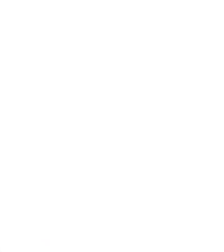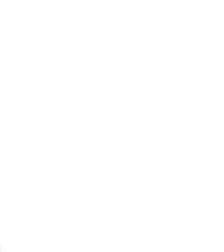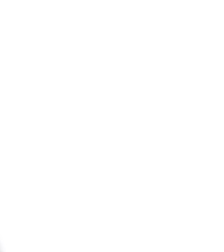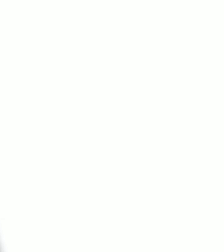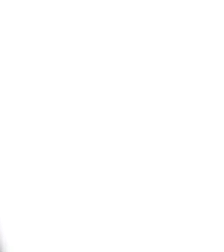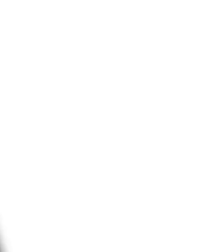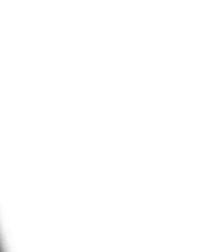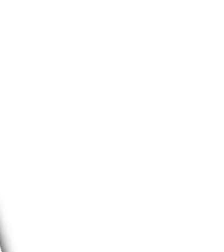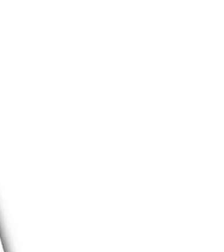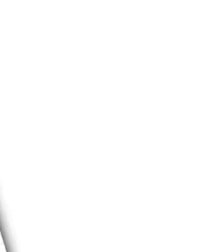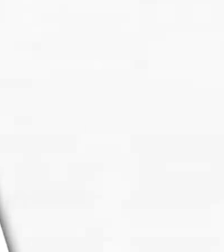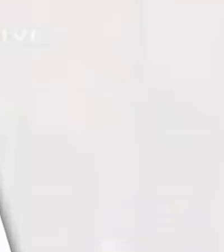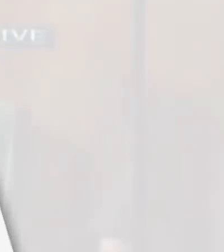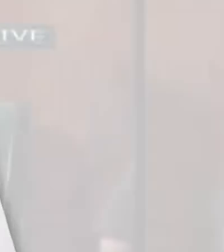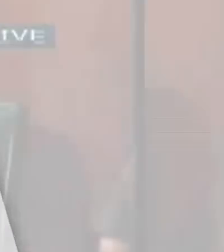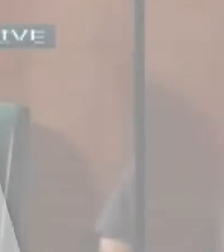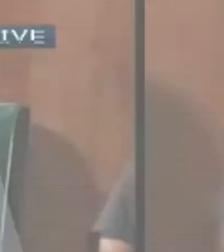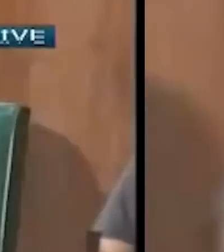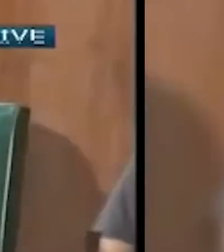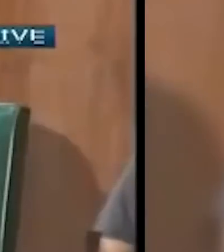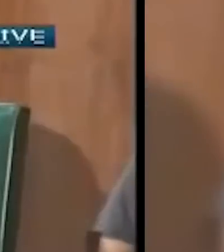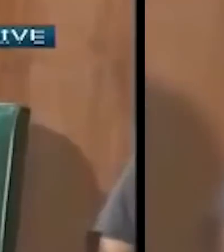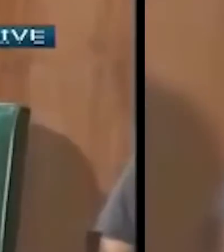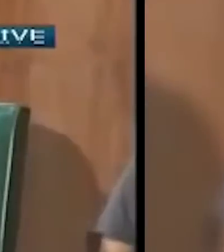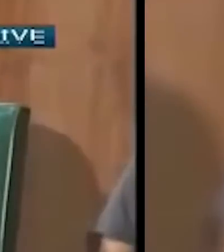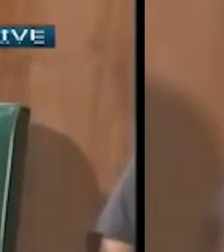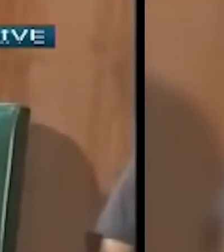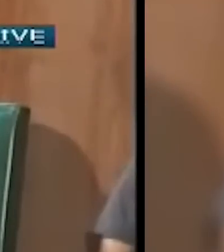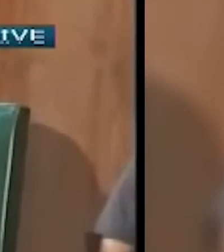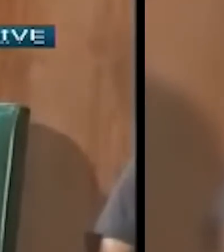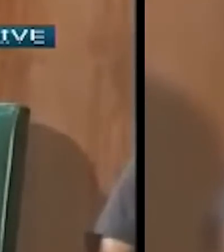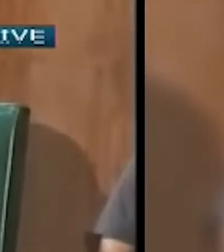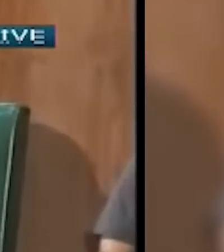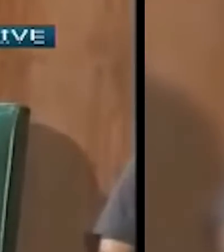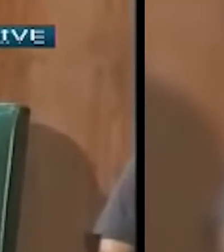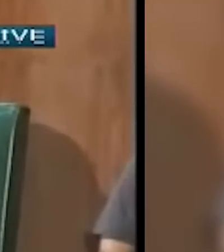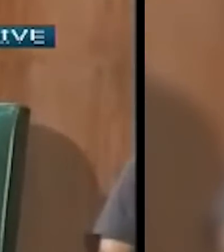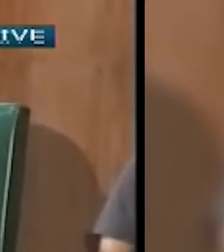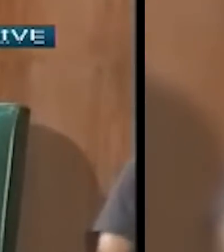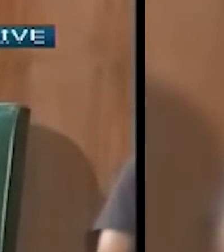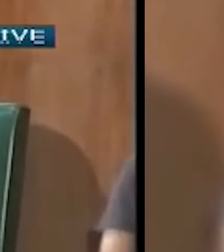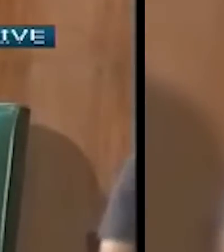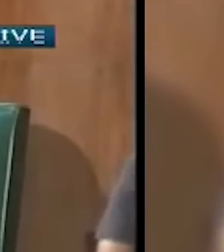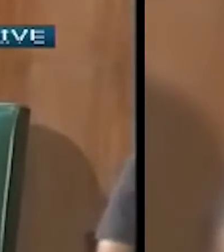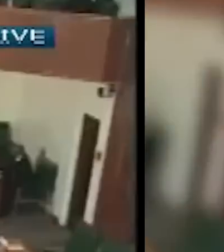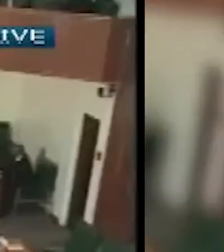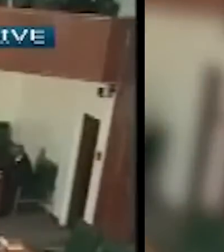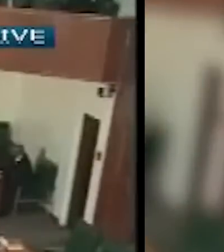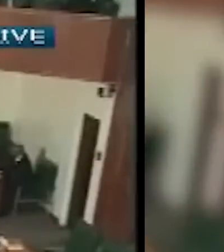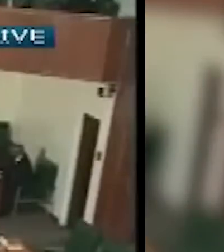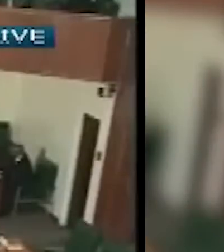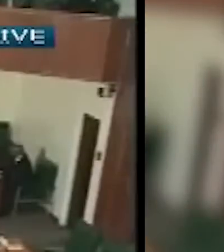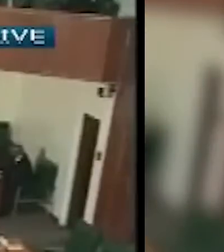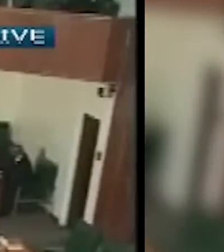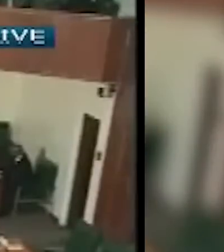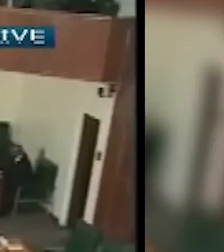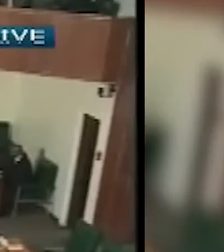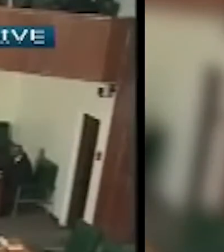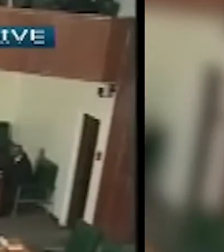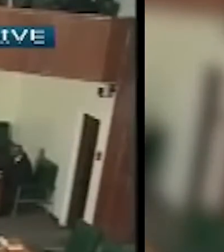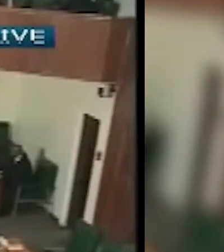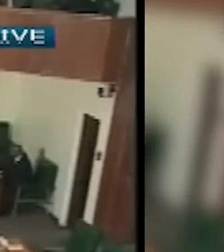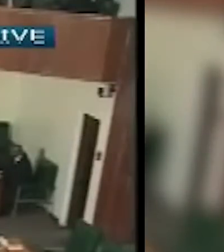was tabled in Parliament, and by June 2017, Prime Minister Andrew Holness opened the debate on the National Identification